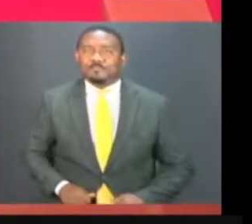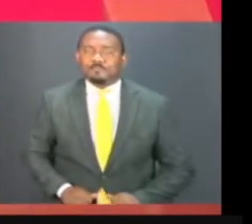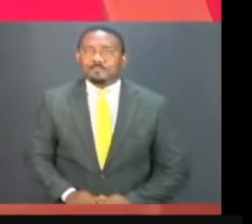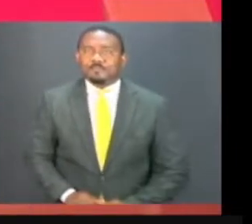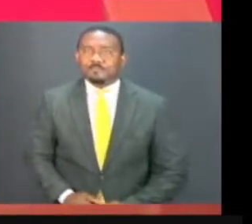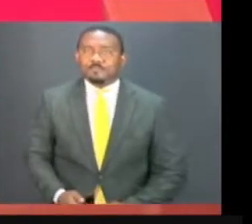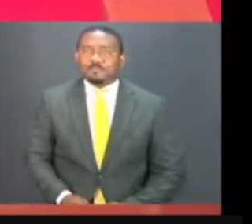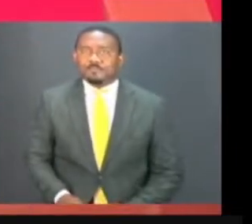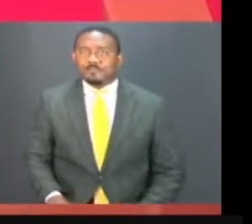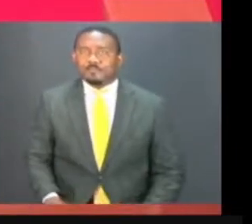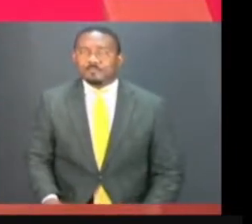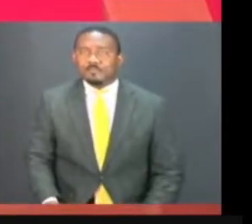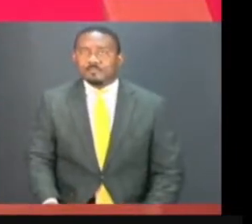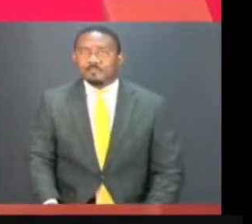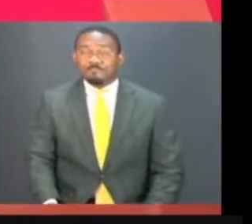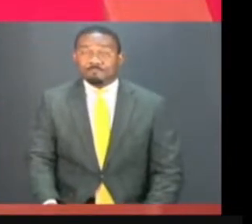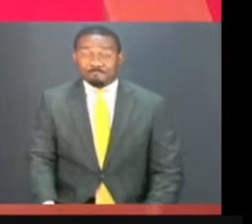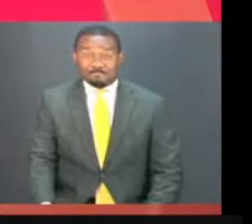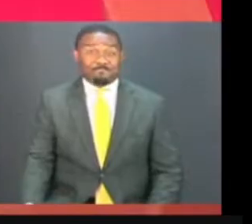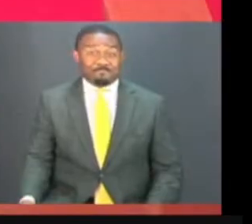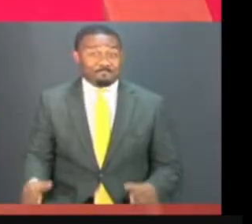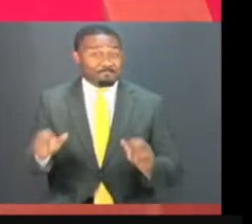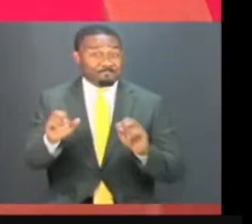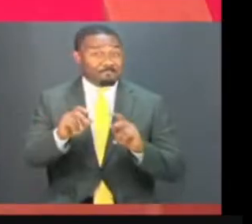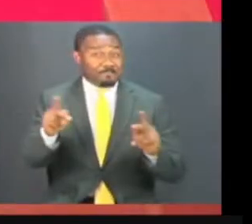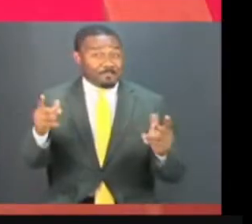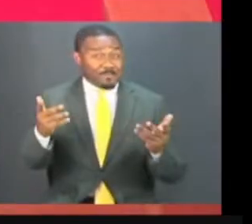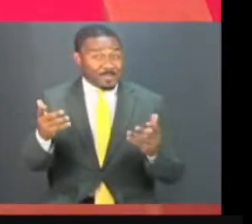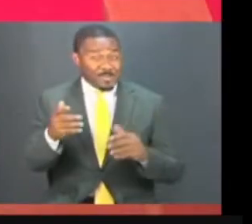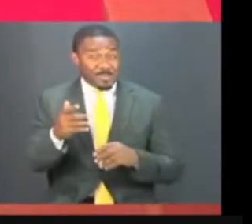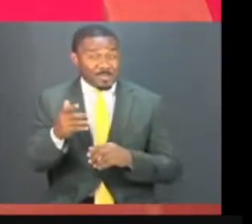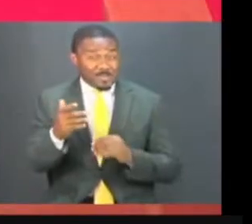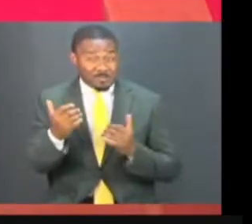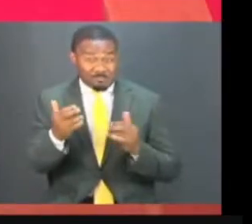Majority, can I hear you?